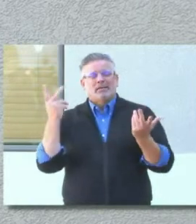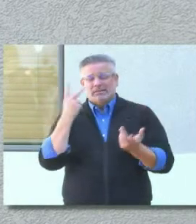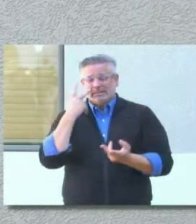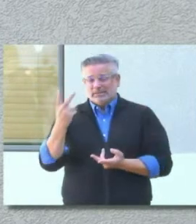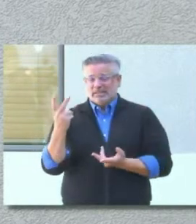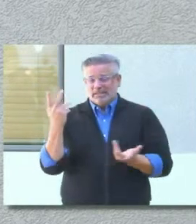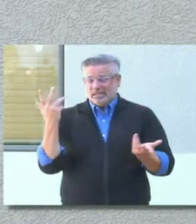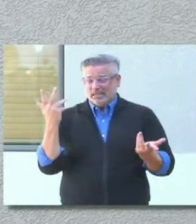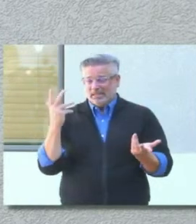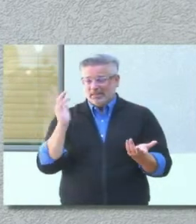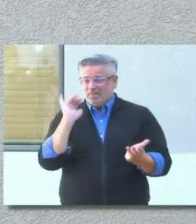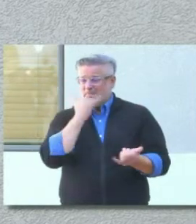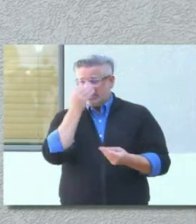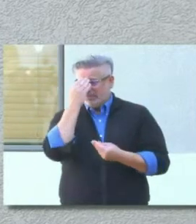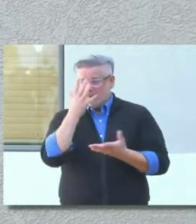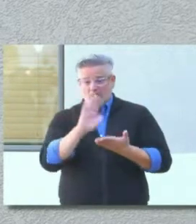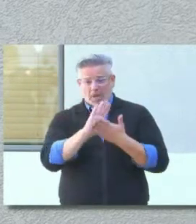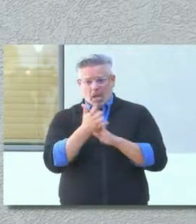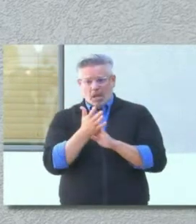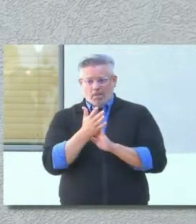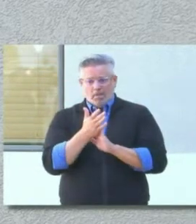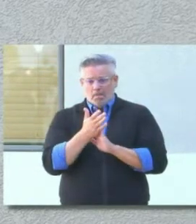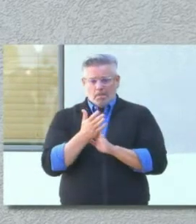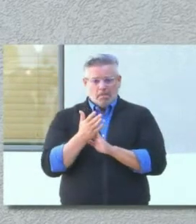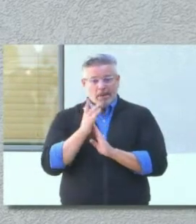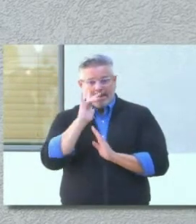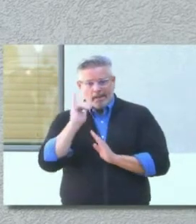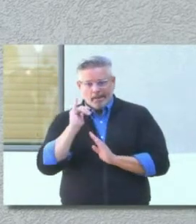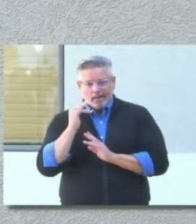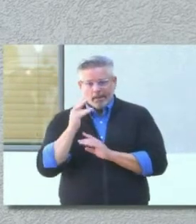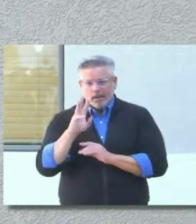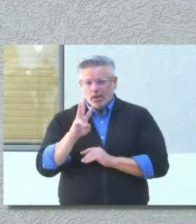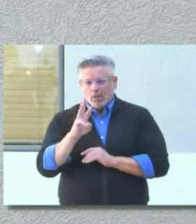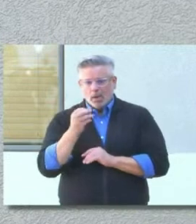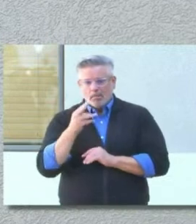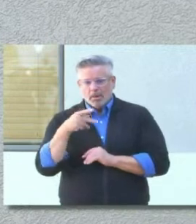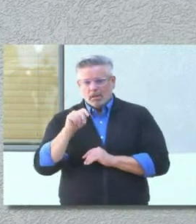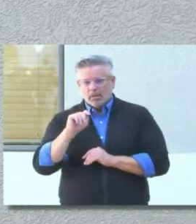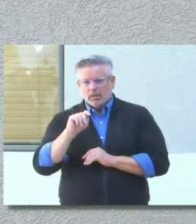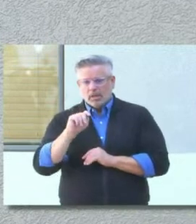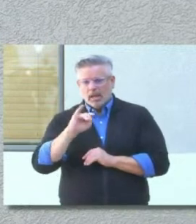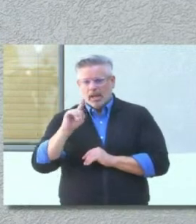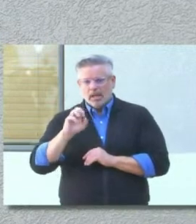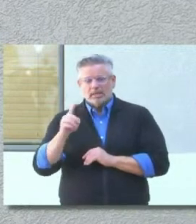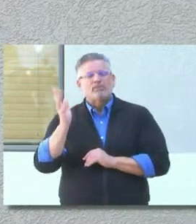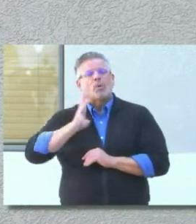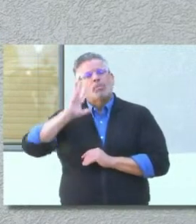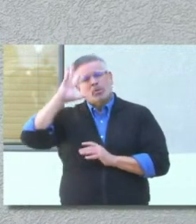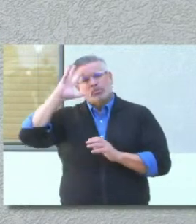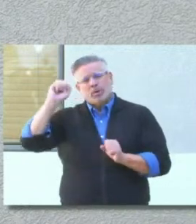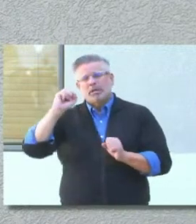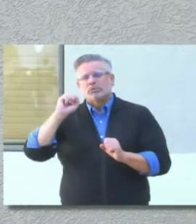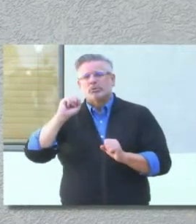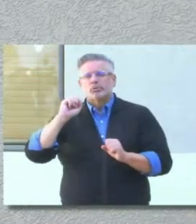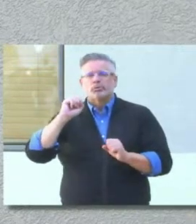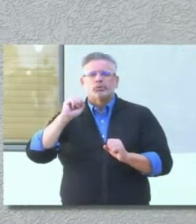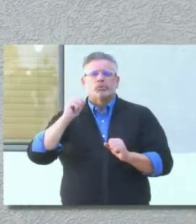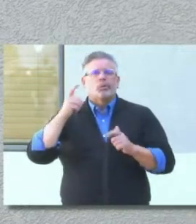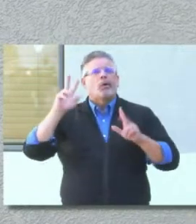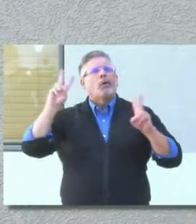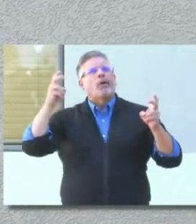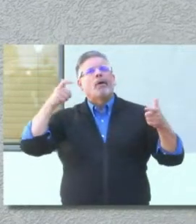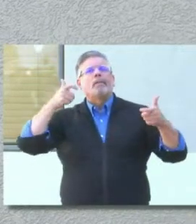seeing misinformation weaponized, notably from former President of the United States, the perpetuation of the big